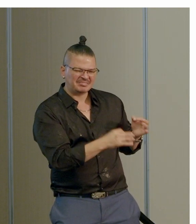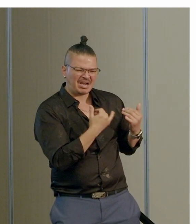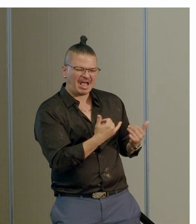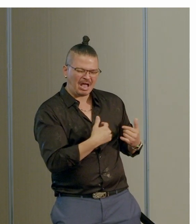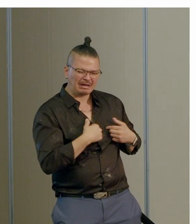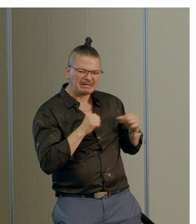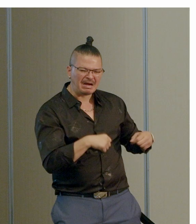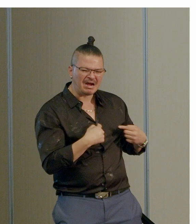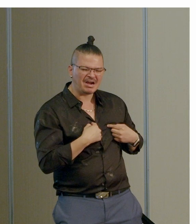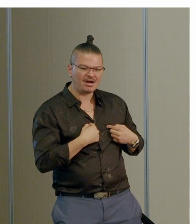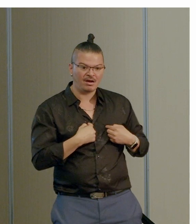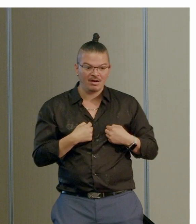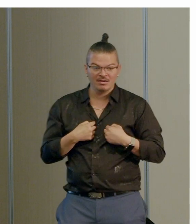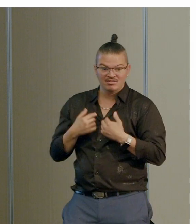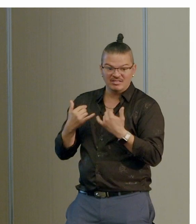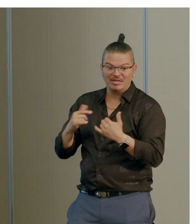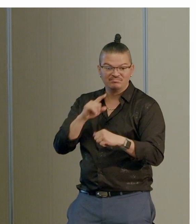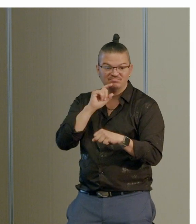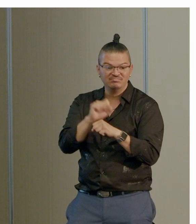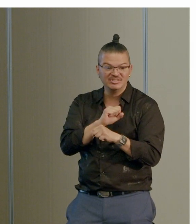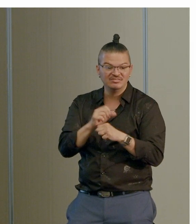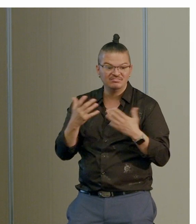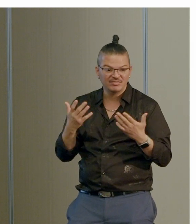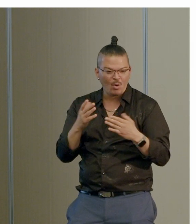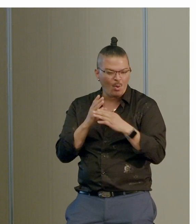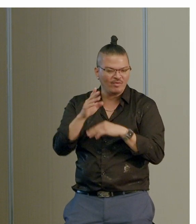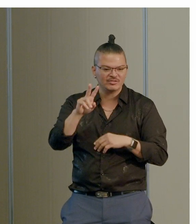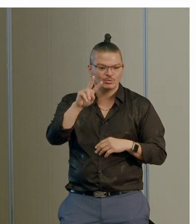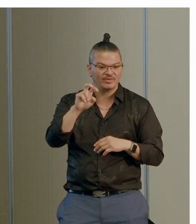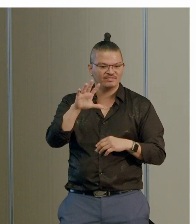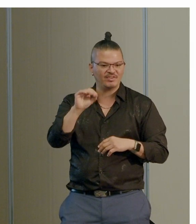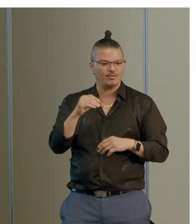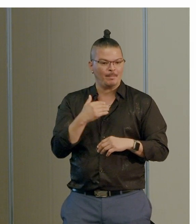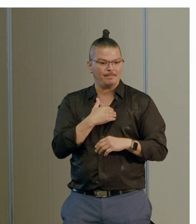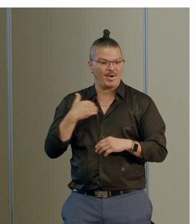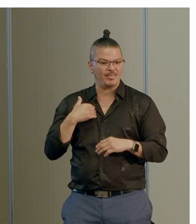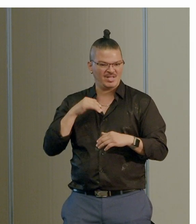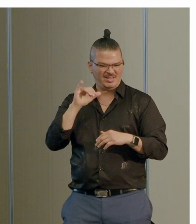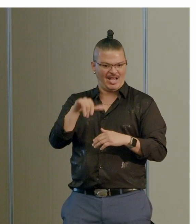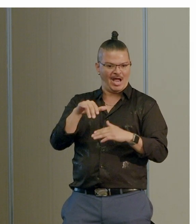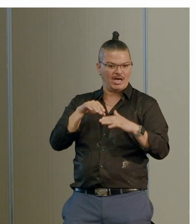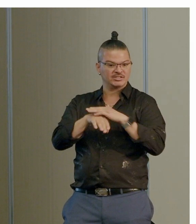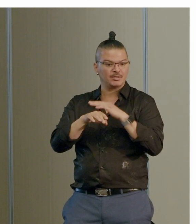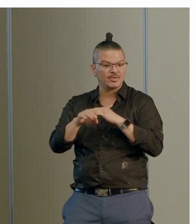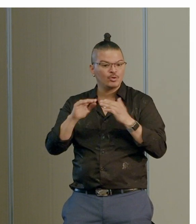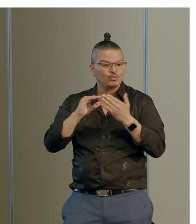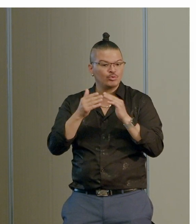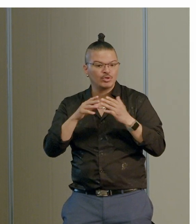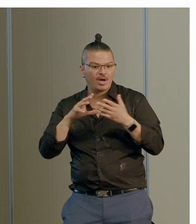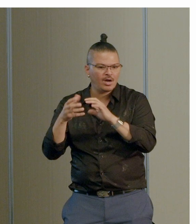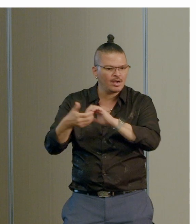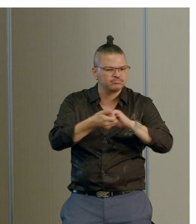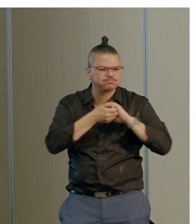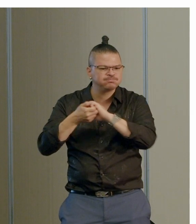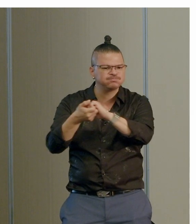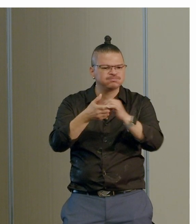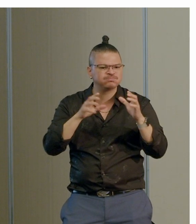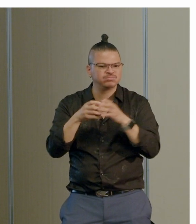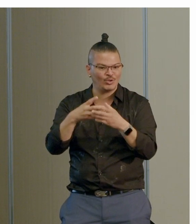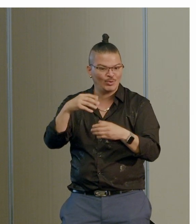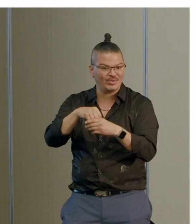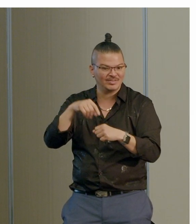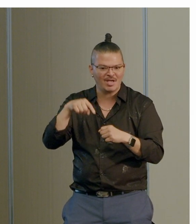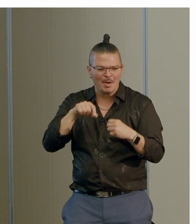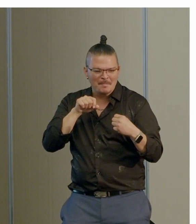over 250 members in that accessibility community of practice. And we've brought together this great synergy